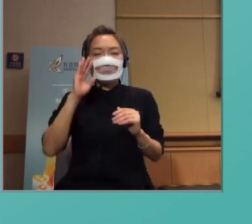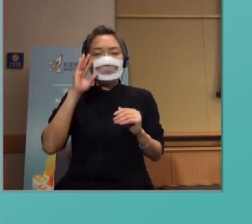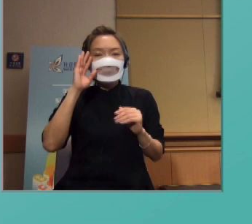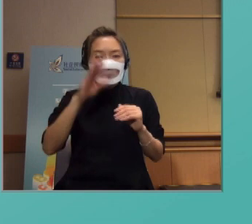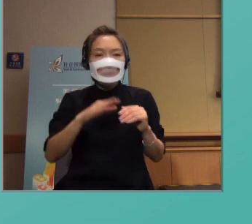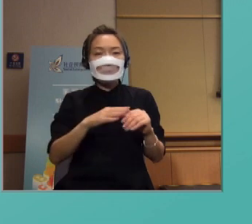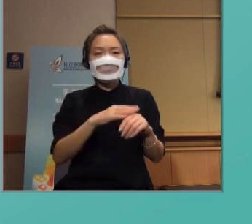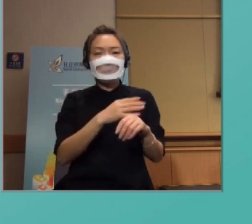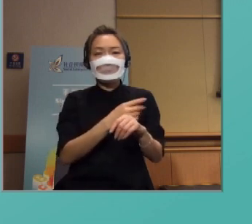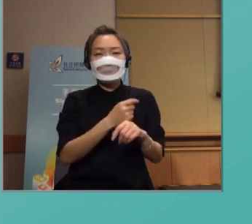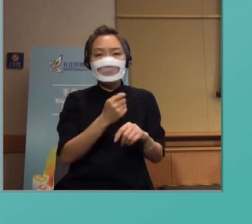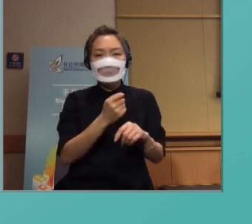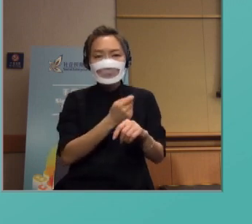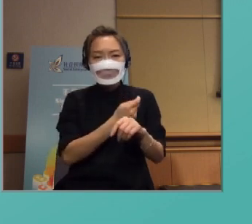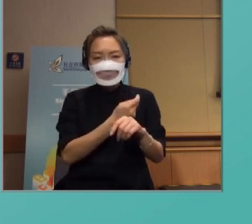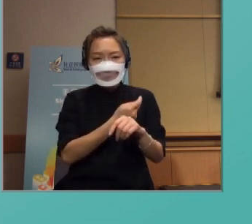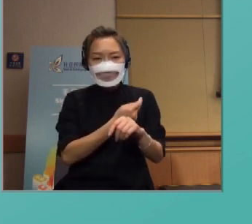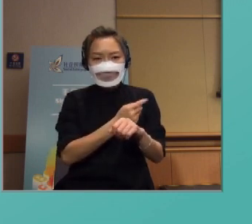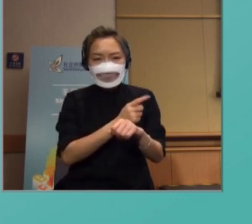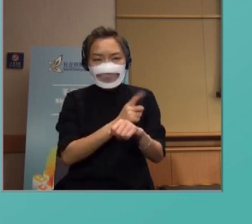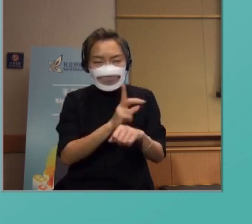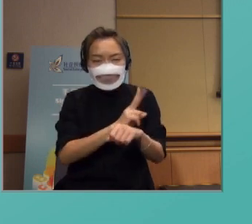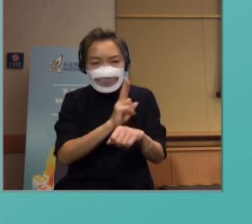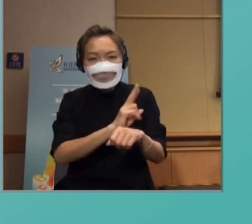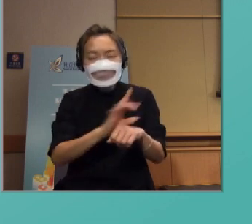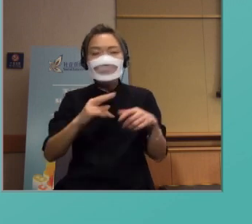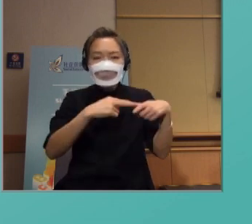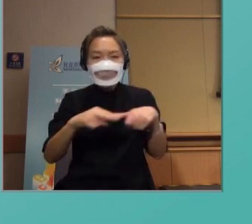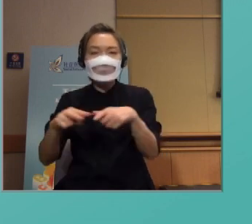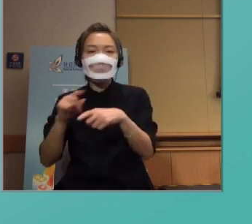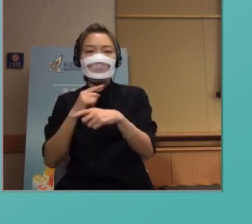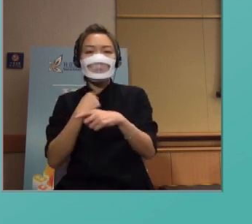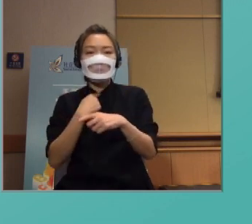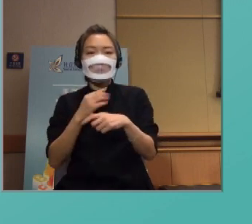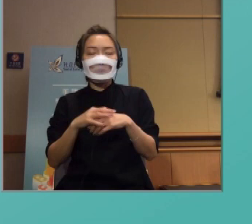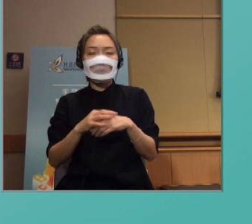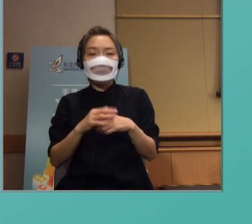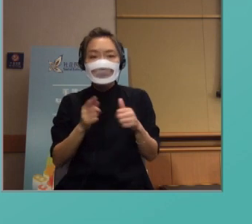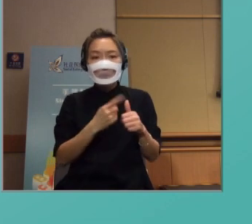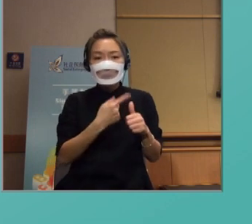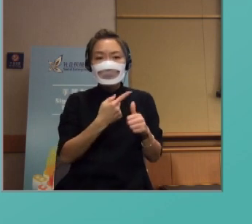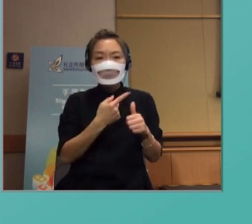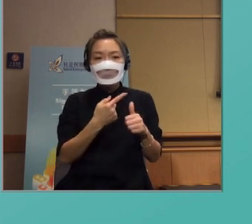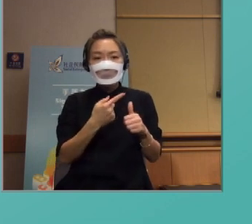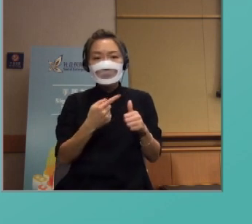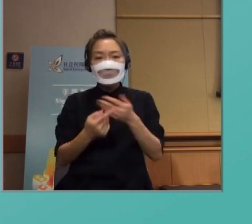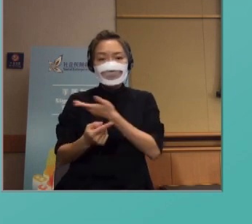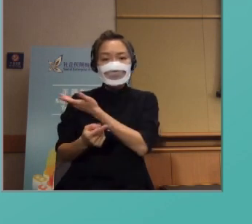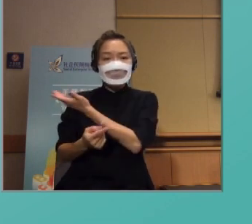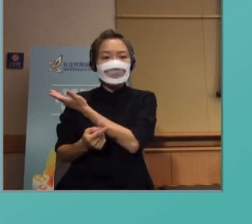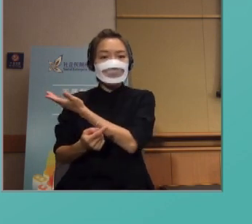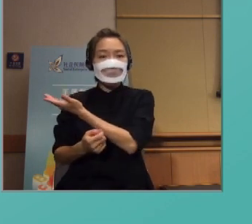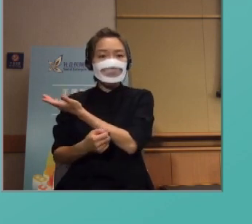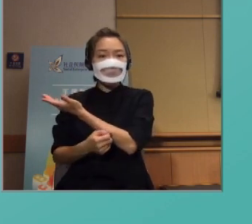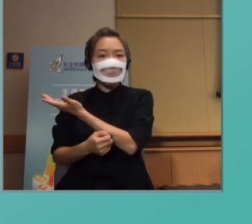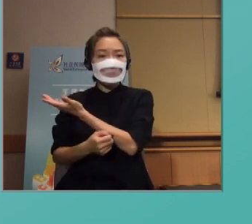speakers. So what we have is, in the initial stage of the NFT was this